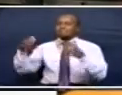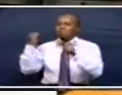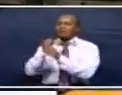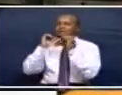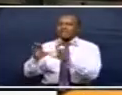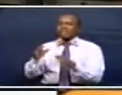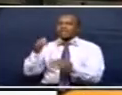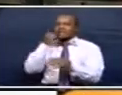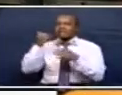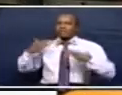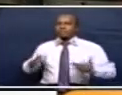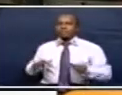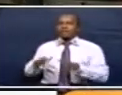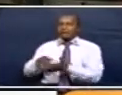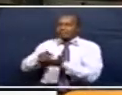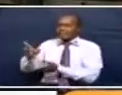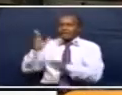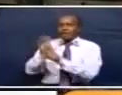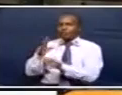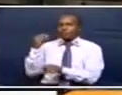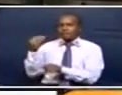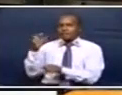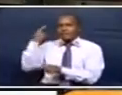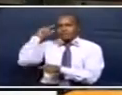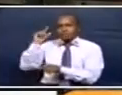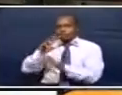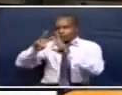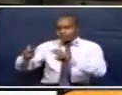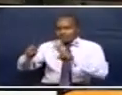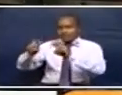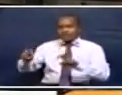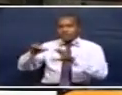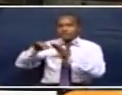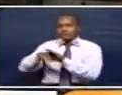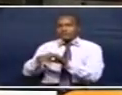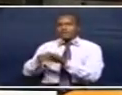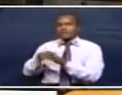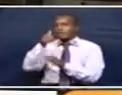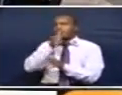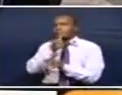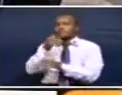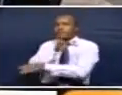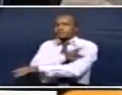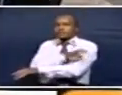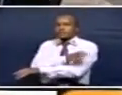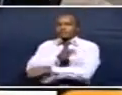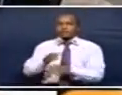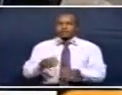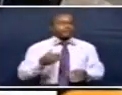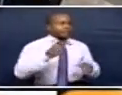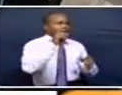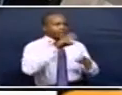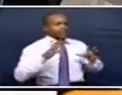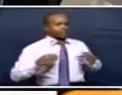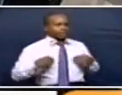patients are paying a lot of money for investigations in the private clinics. I have to admit, we have a challenge in the